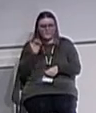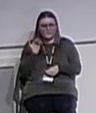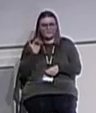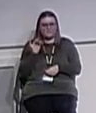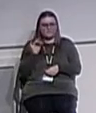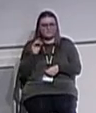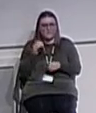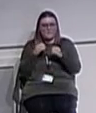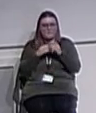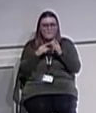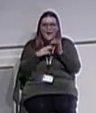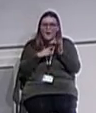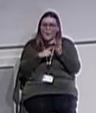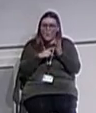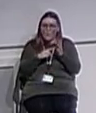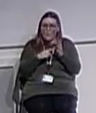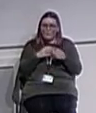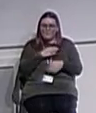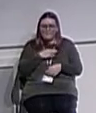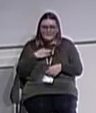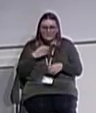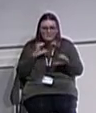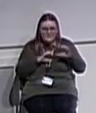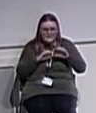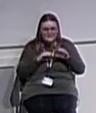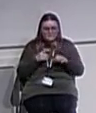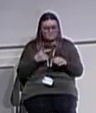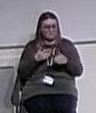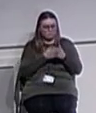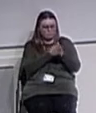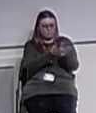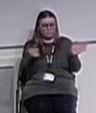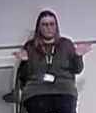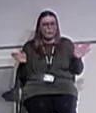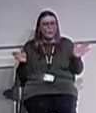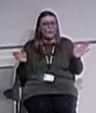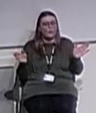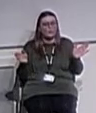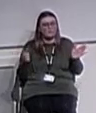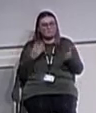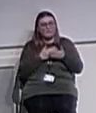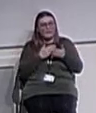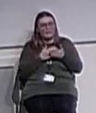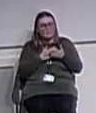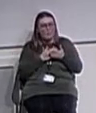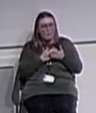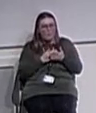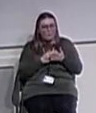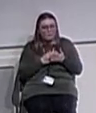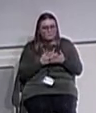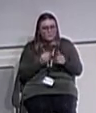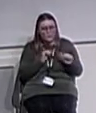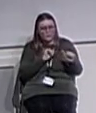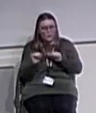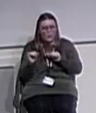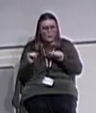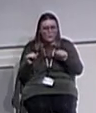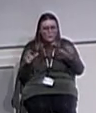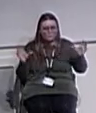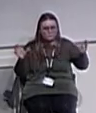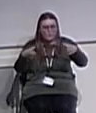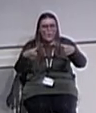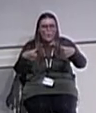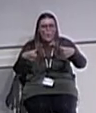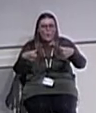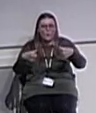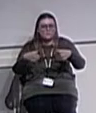sciences, which is a very broad sounding degree, all the people in your tutor group may have very different interests. So some people may be